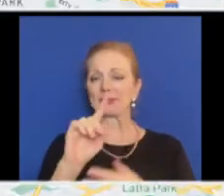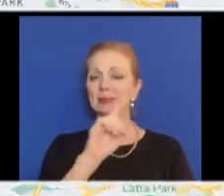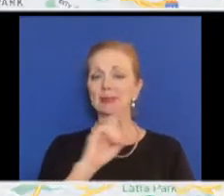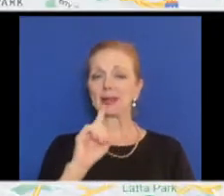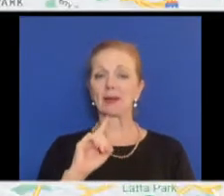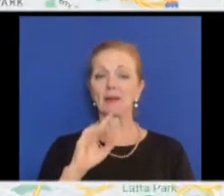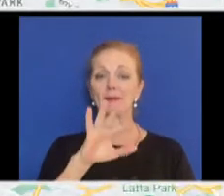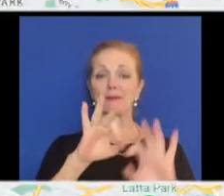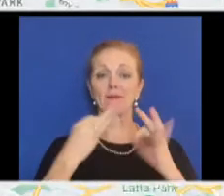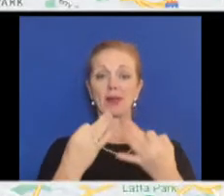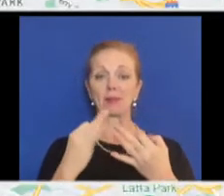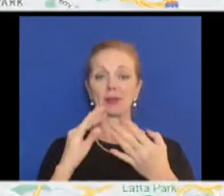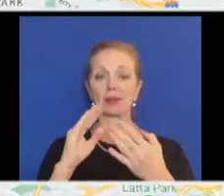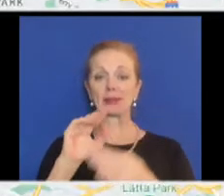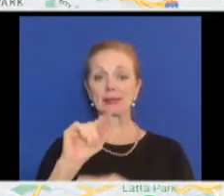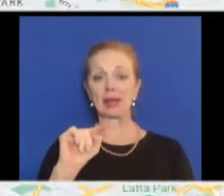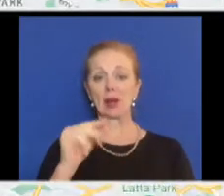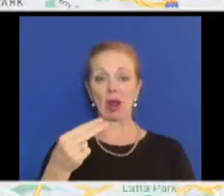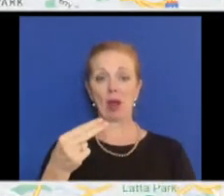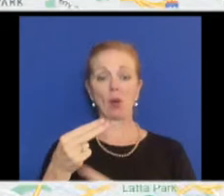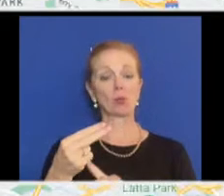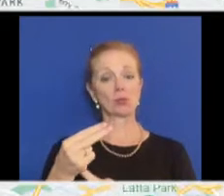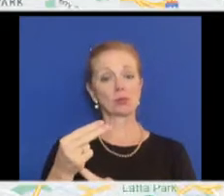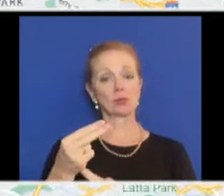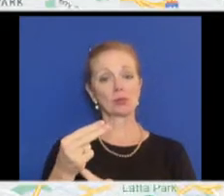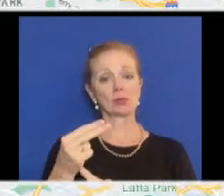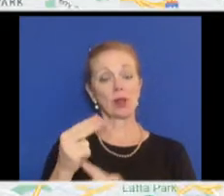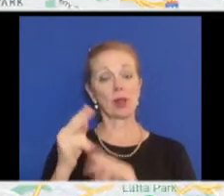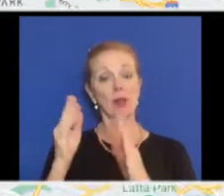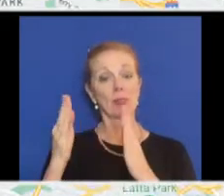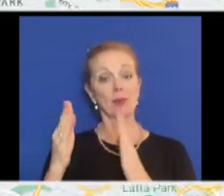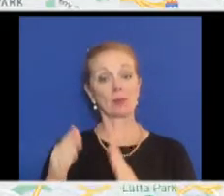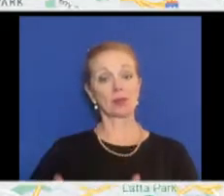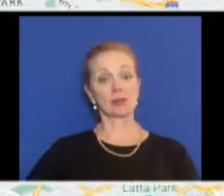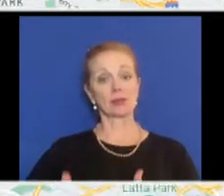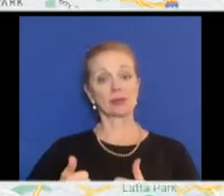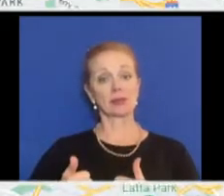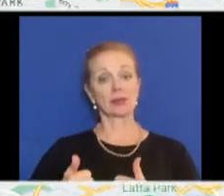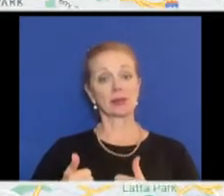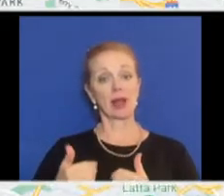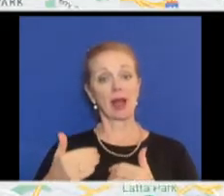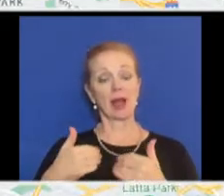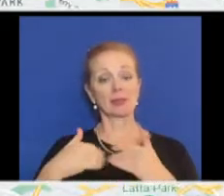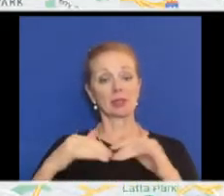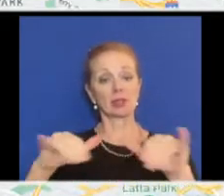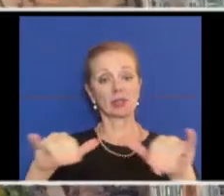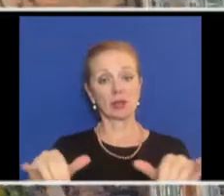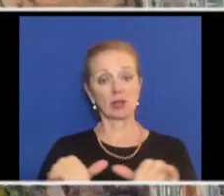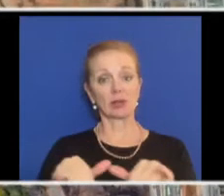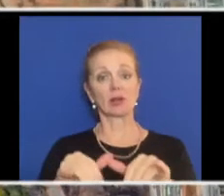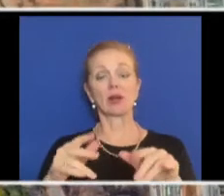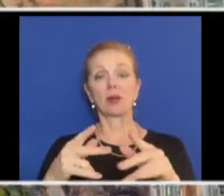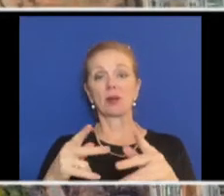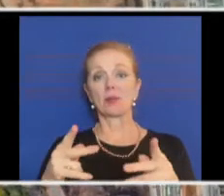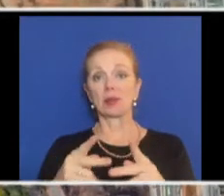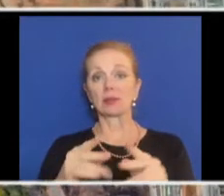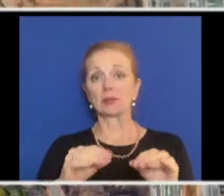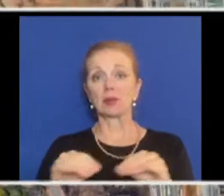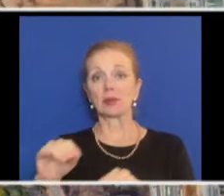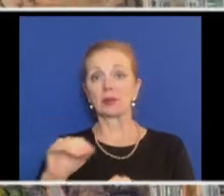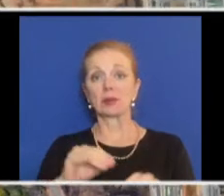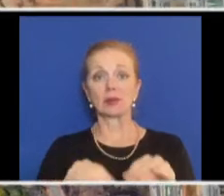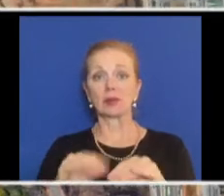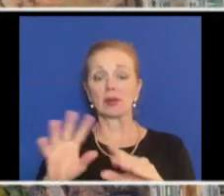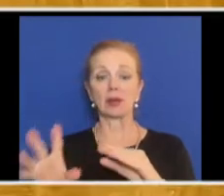town home so the pro the person that lives there has a yard has place to move around so we think it is important in